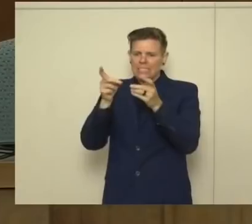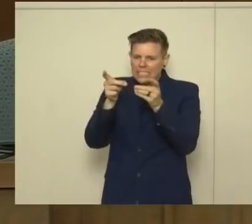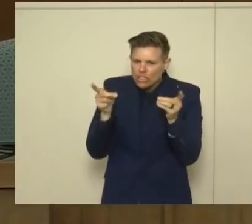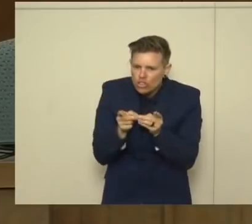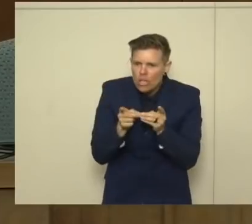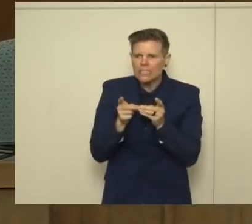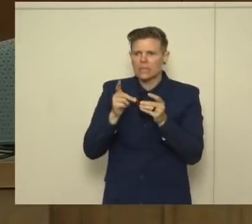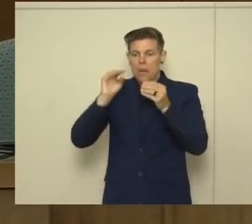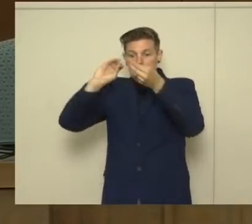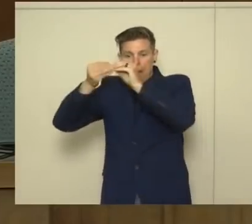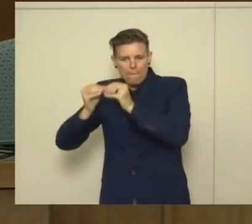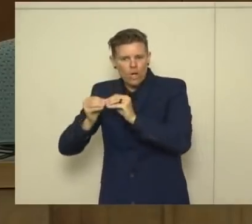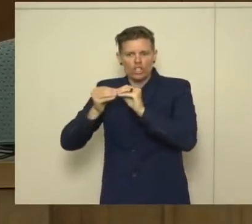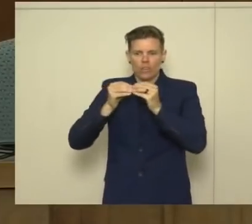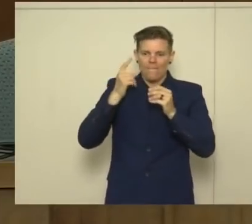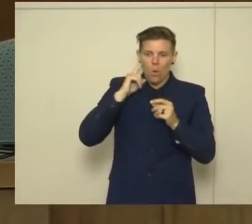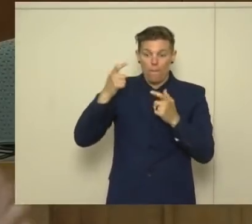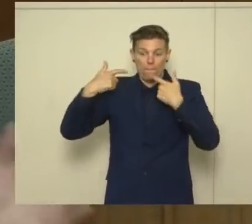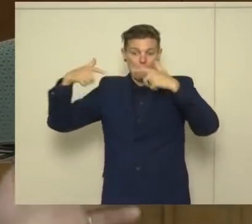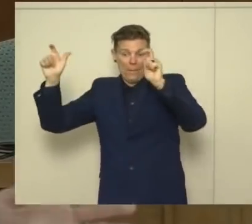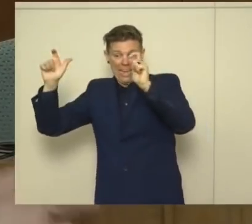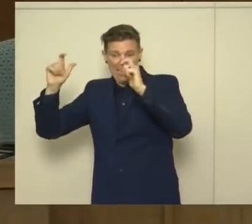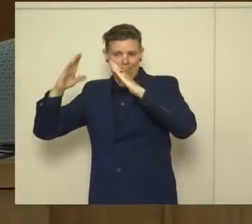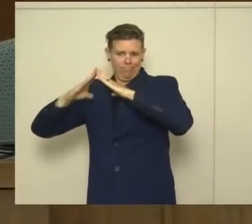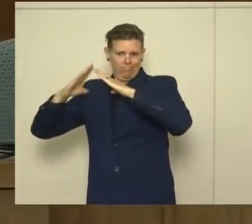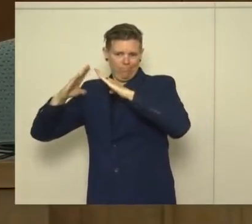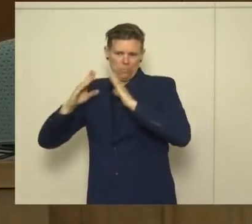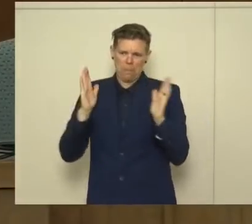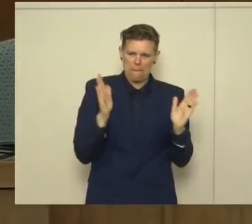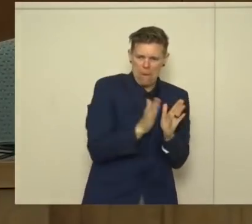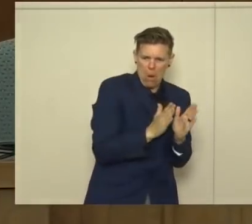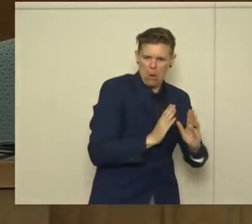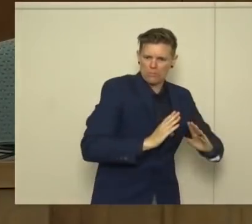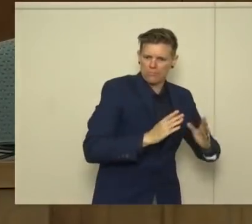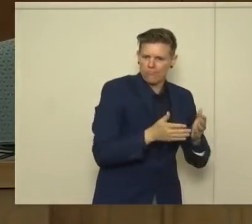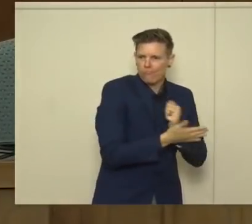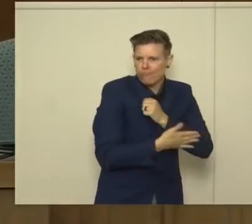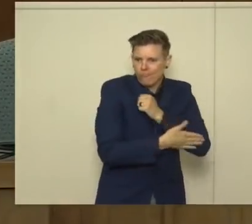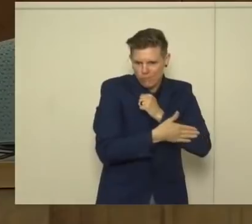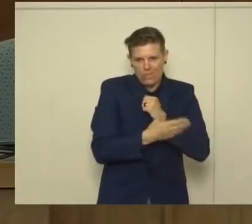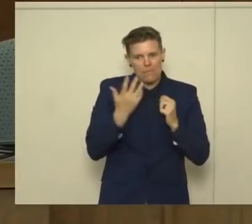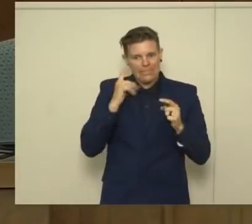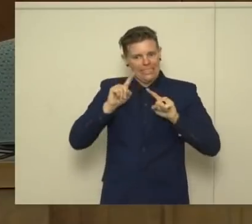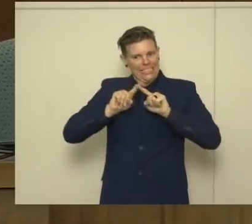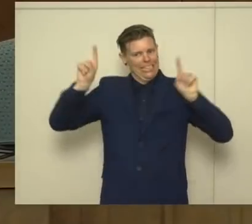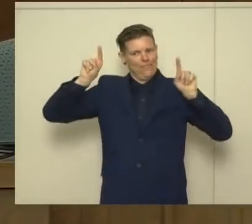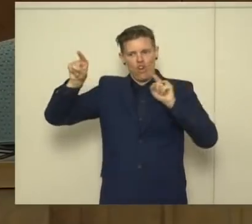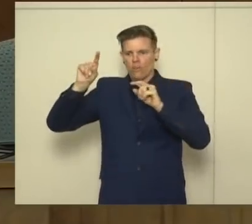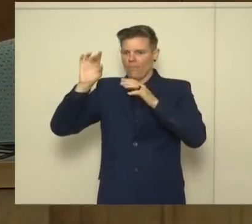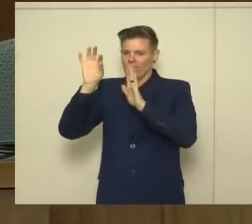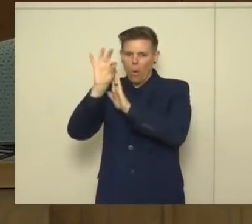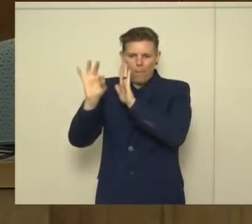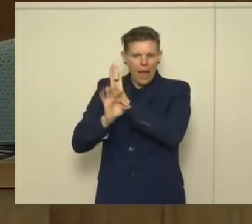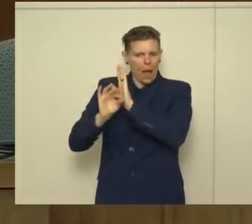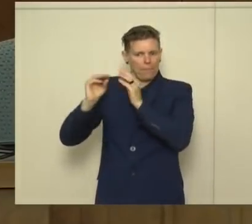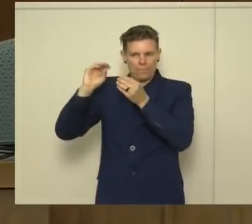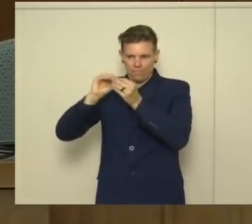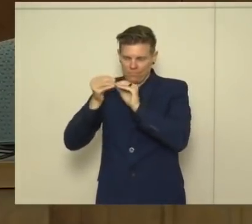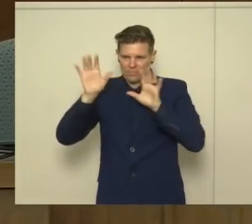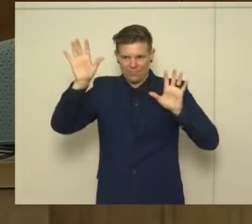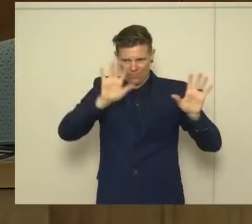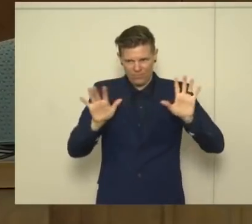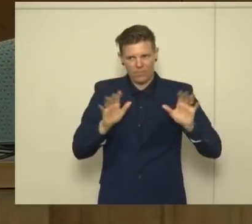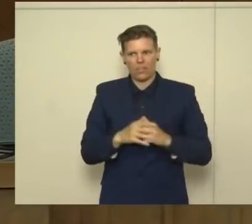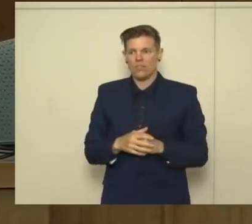can plan and predict as well. And just to all of you, please stay safe yourself. Even if you don't even have school-age kids, you